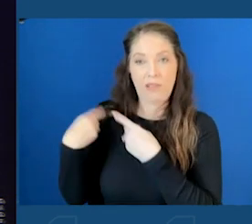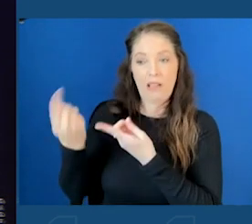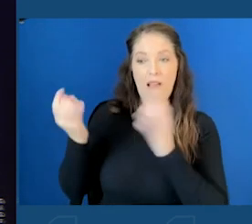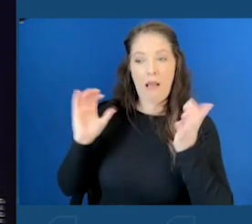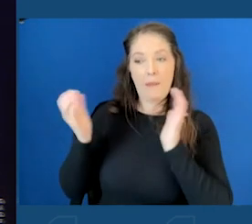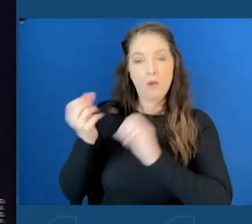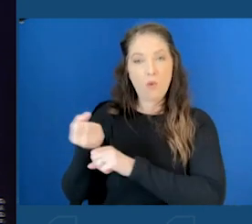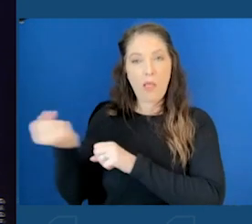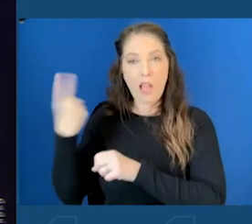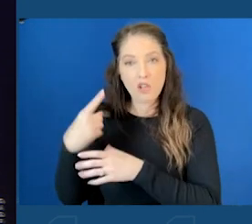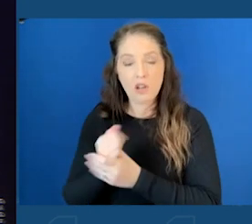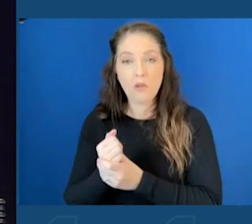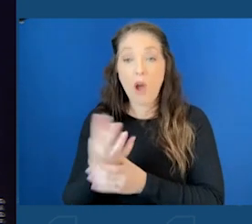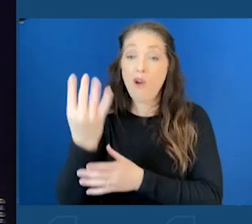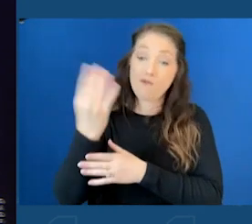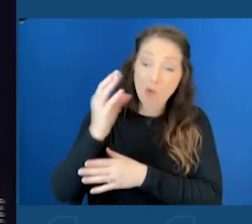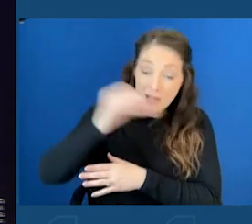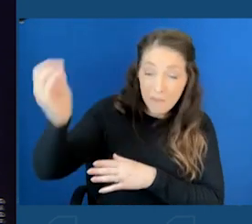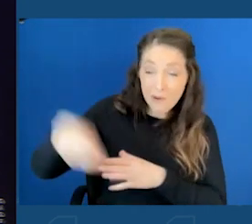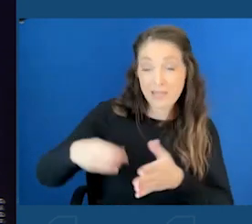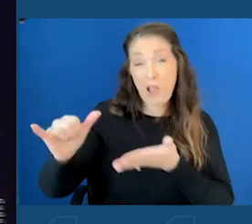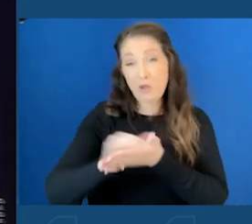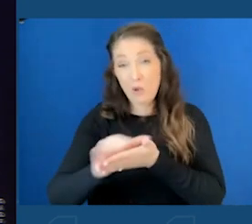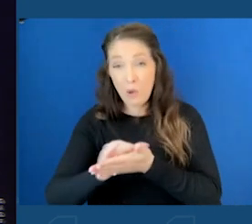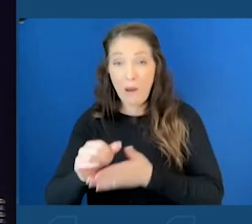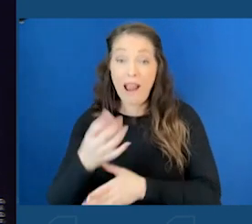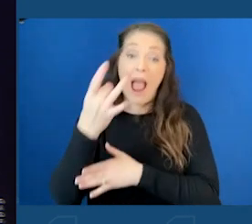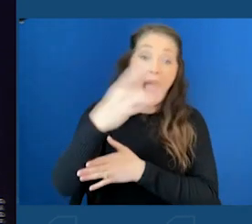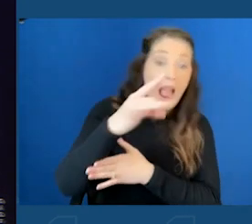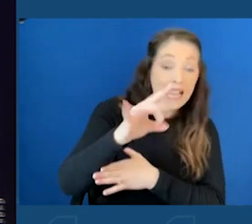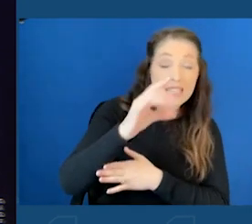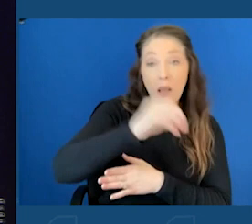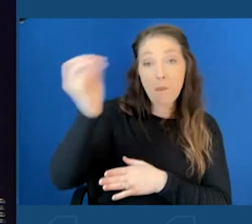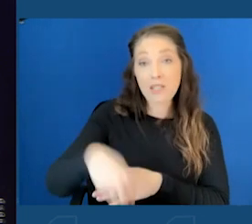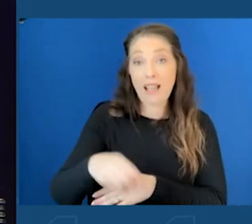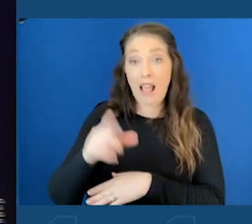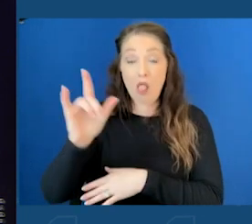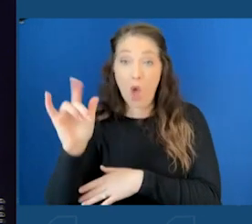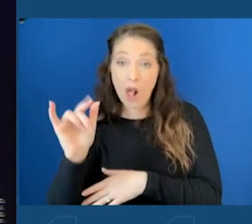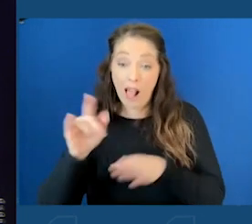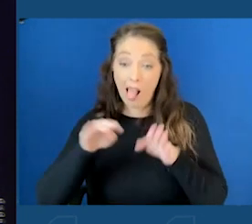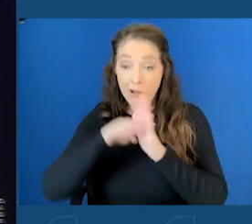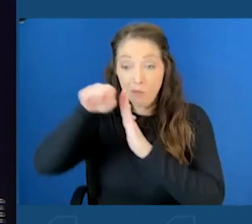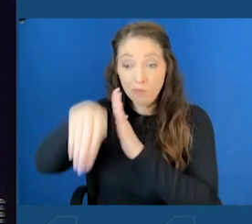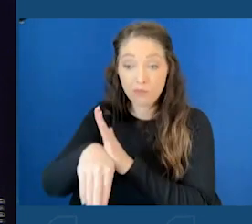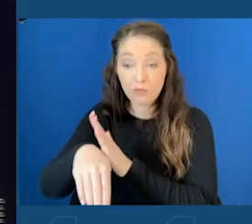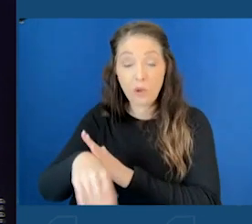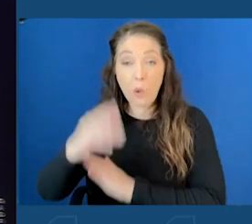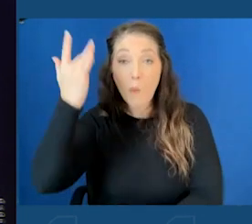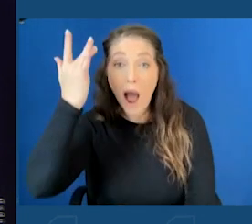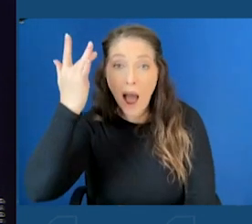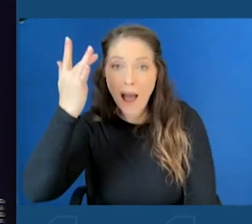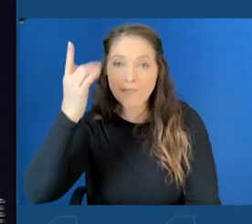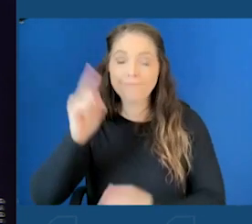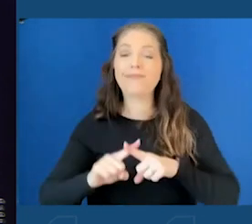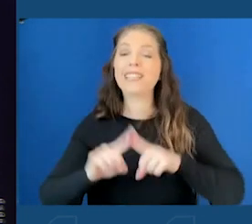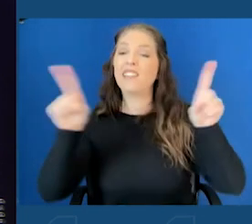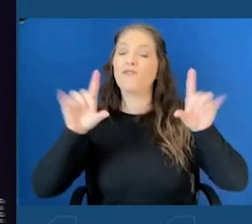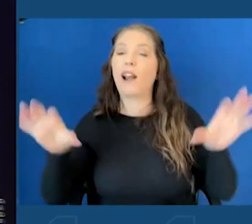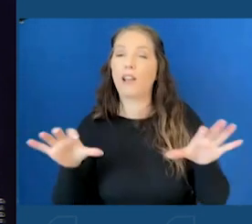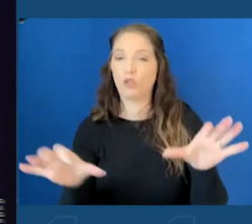in the city of New York. It is down 18% on Long Island. That is because we're doing things differently. We also